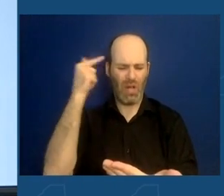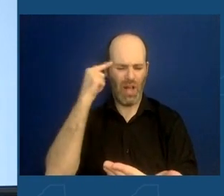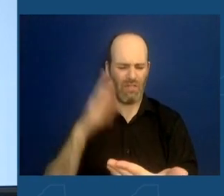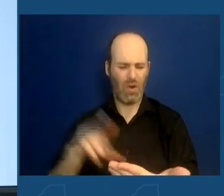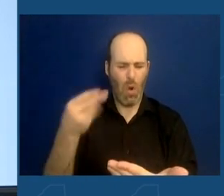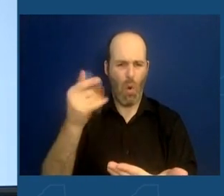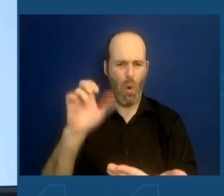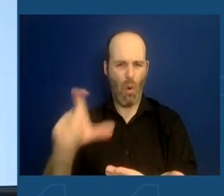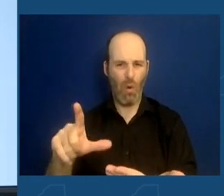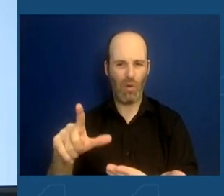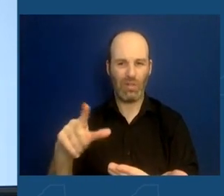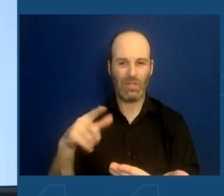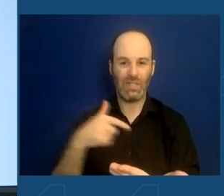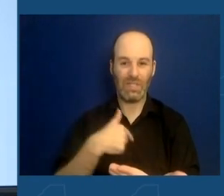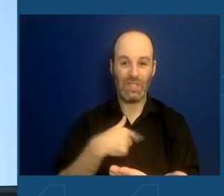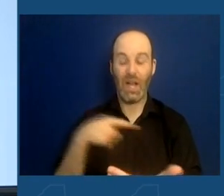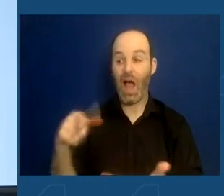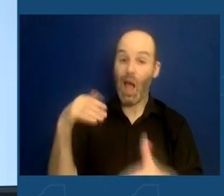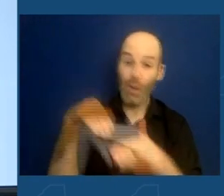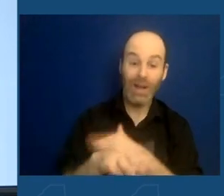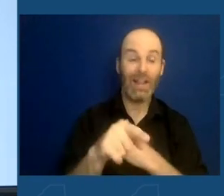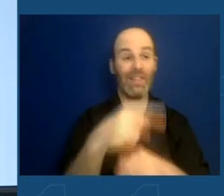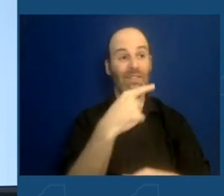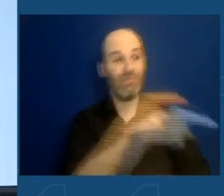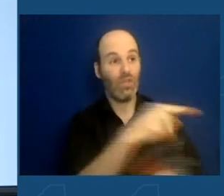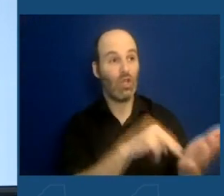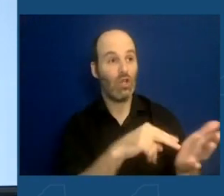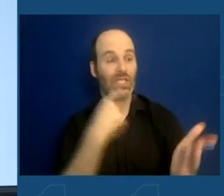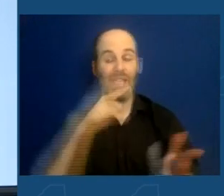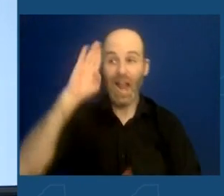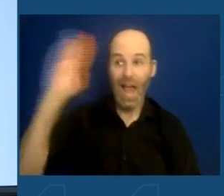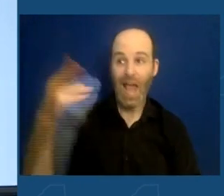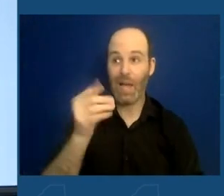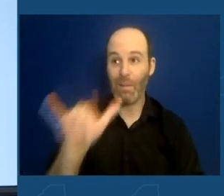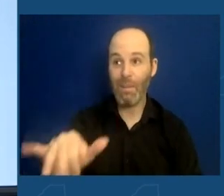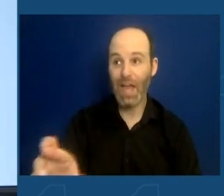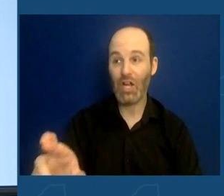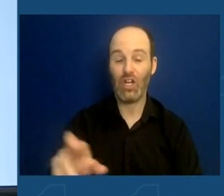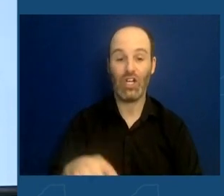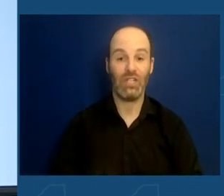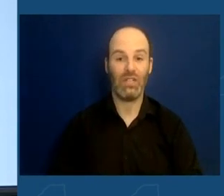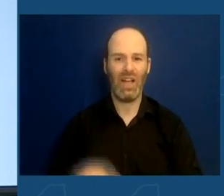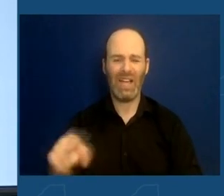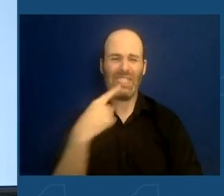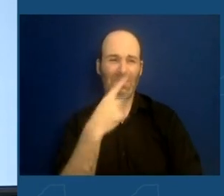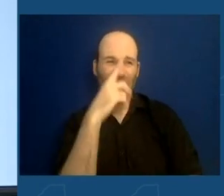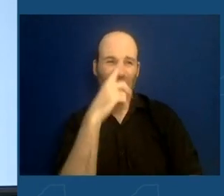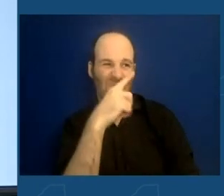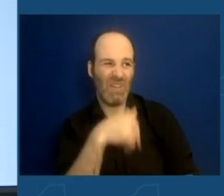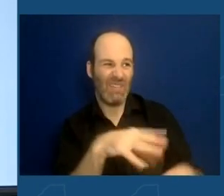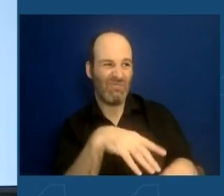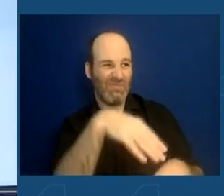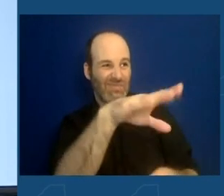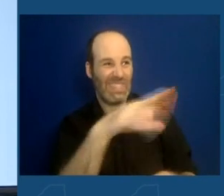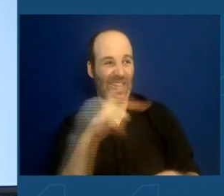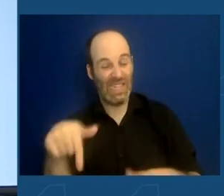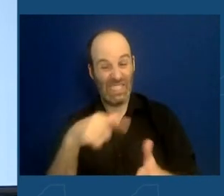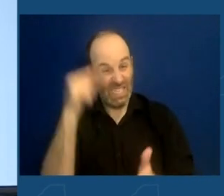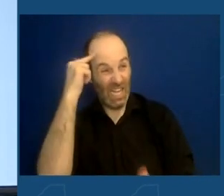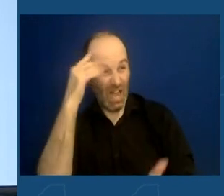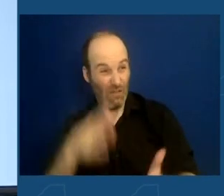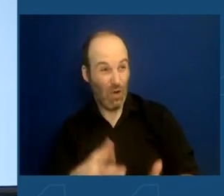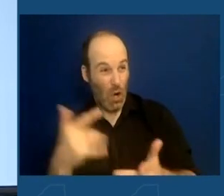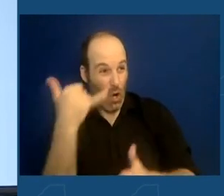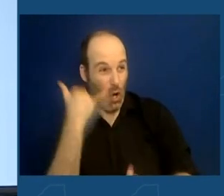Mayor, how's it going? You know, yeah. I said, hey, guys, would you mind just stepping out quickly? This is the governor calling. And they said,